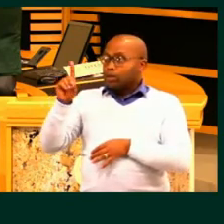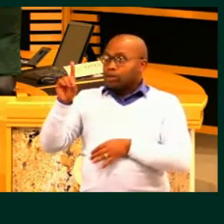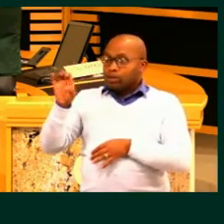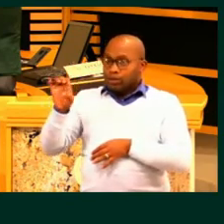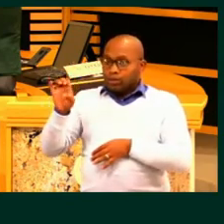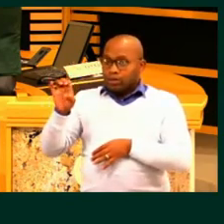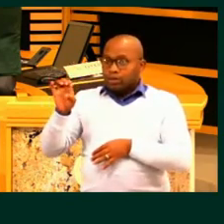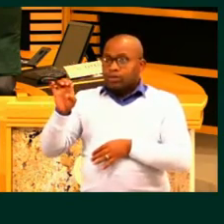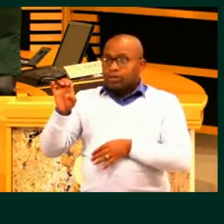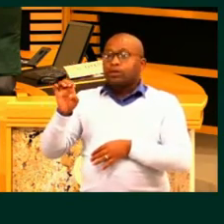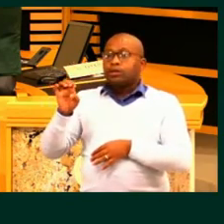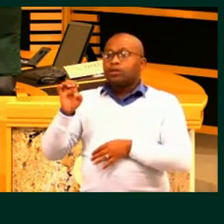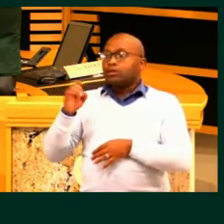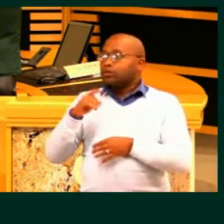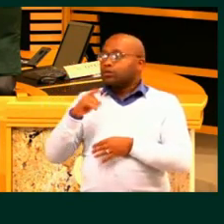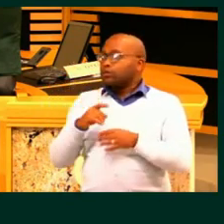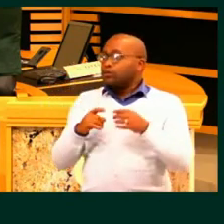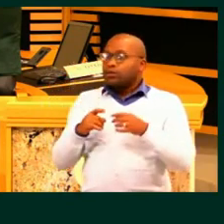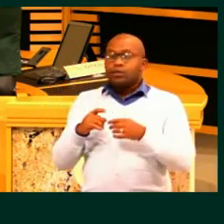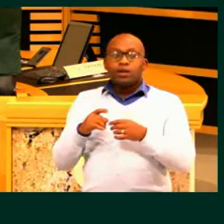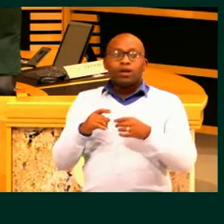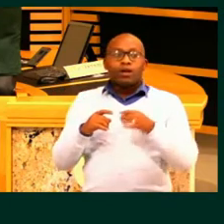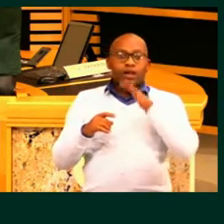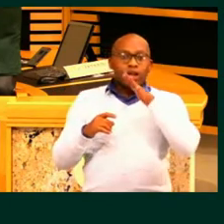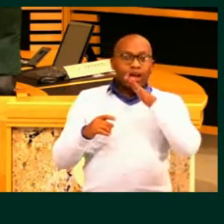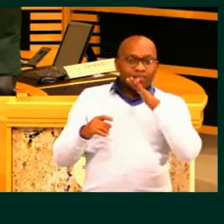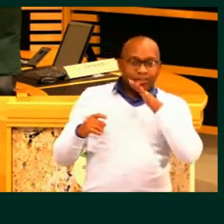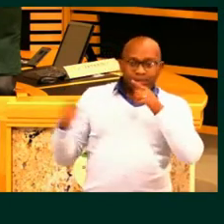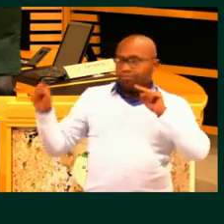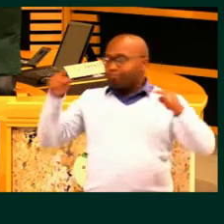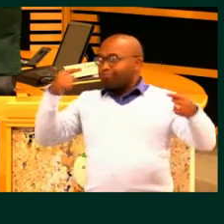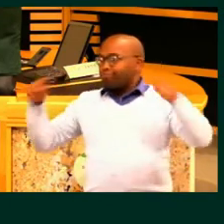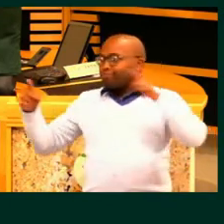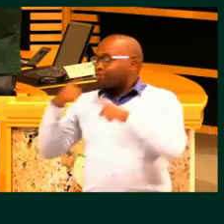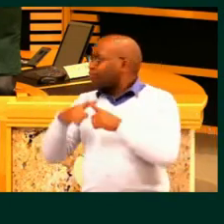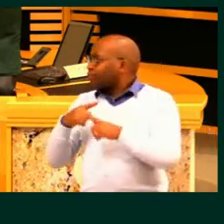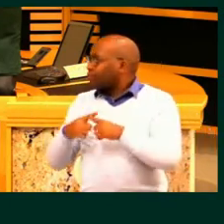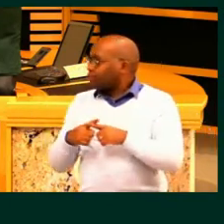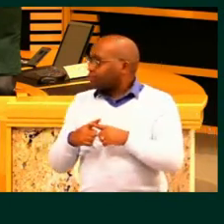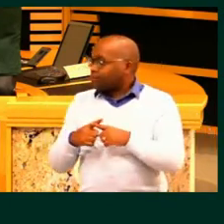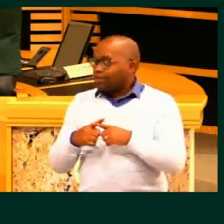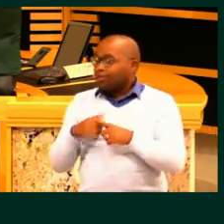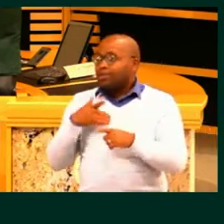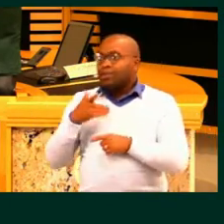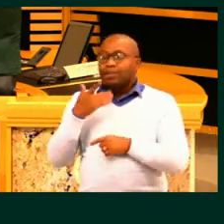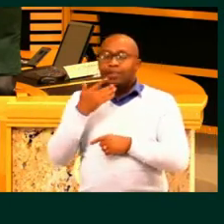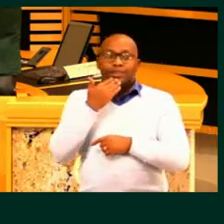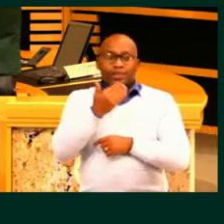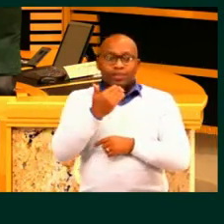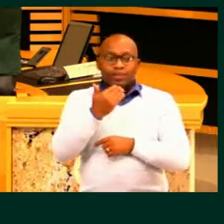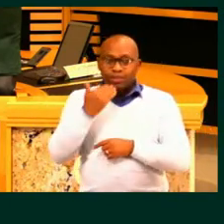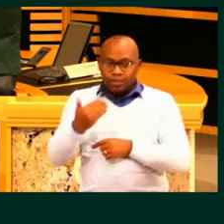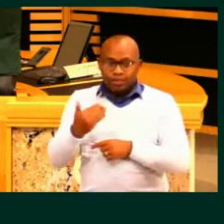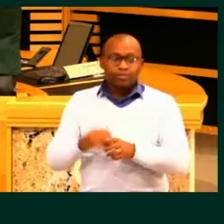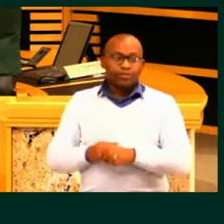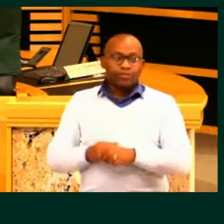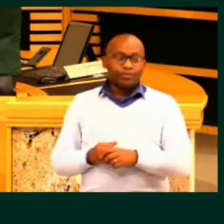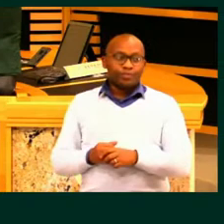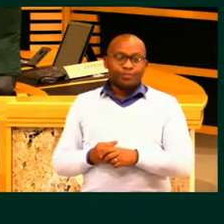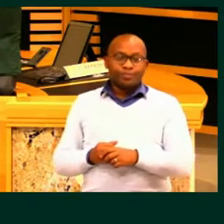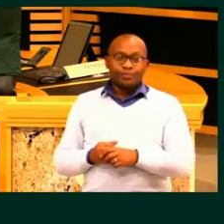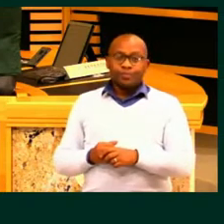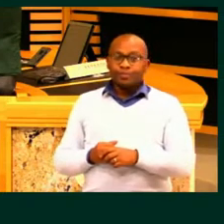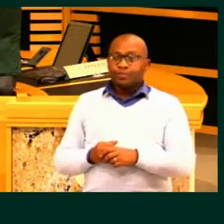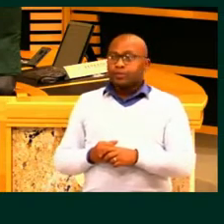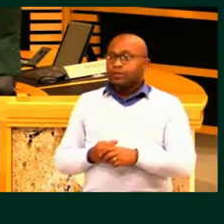really uppercut for this afternoon and uh thank you very much for that H honorable